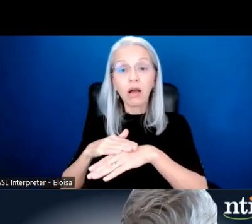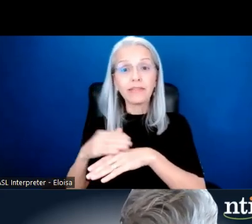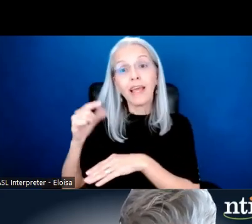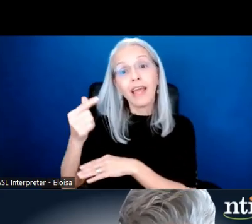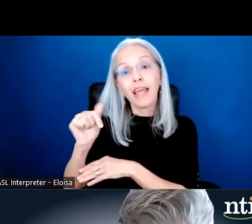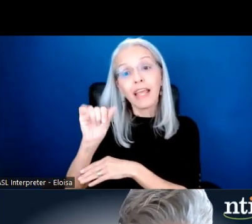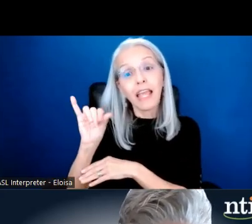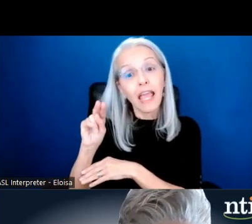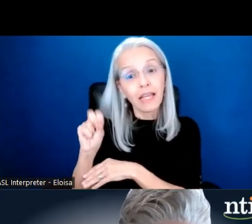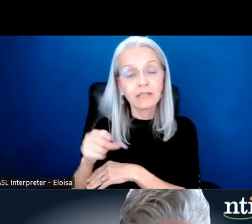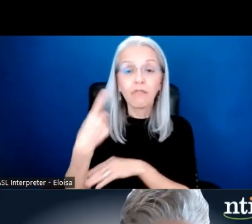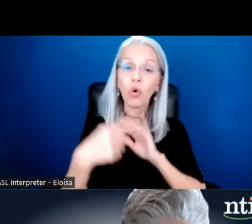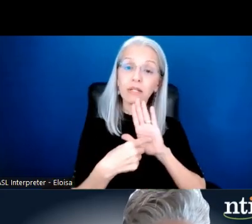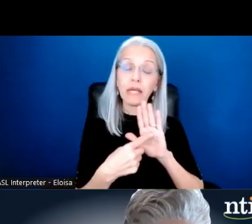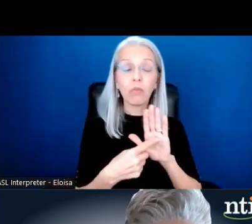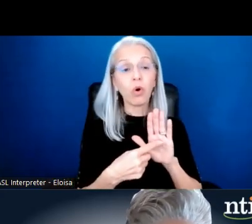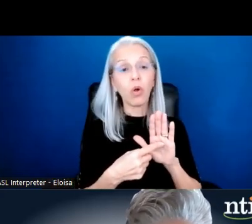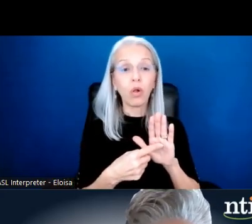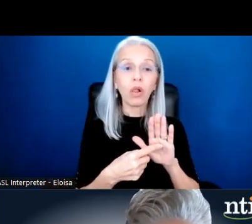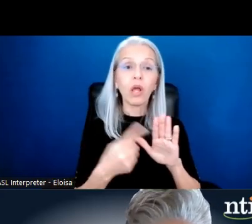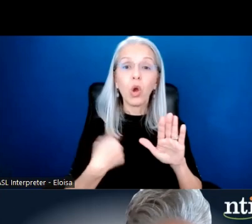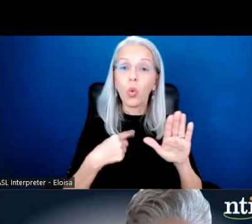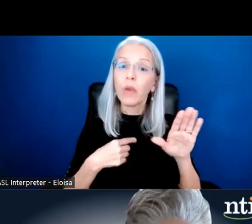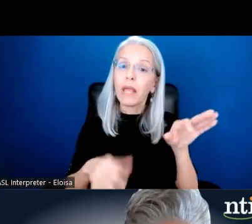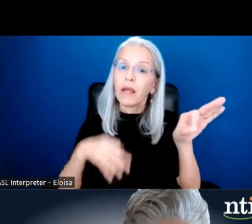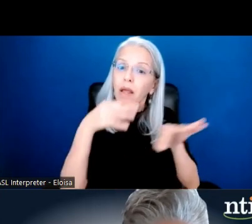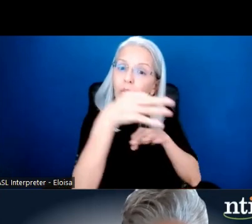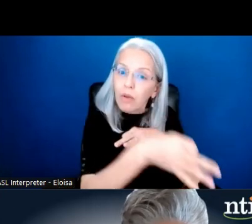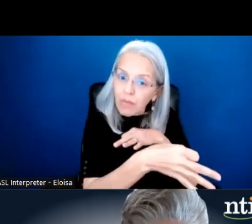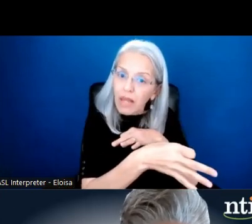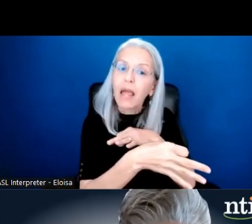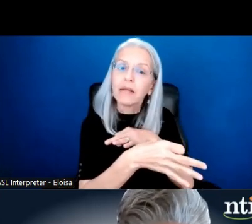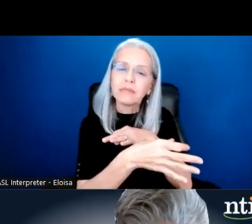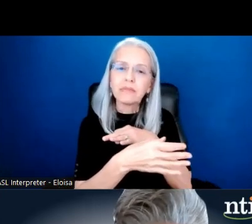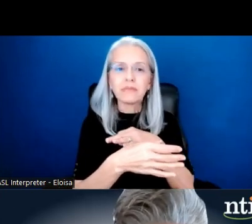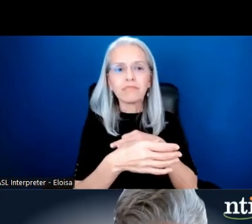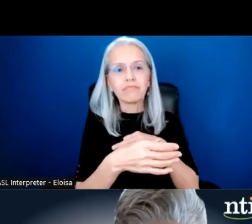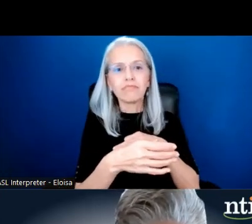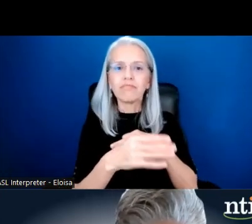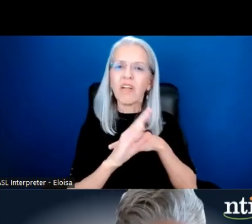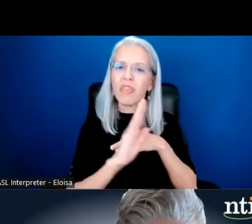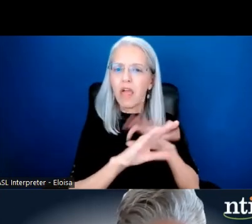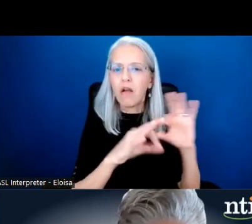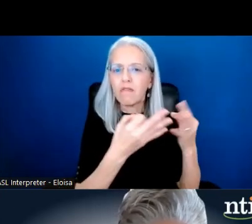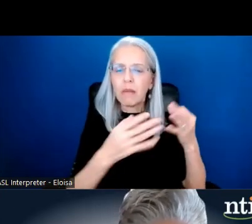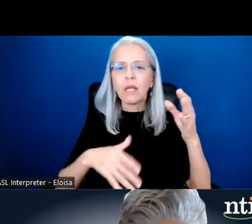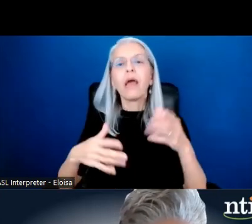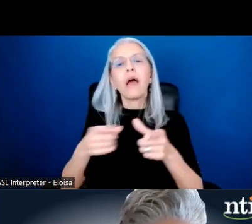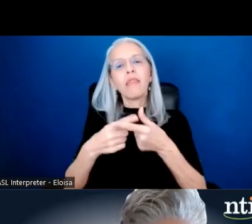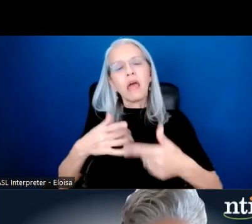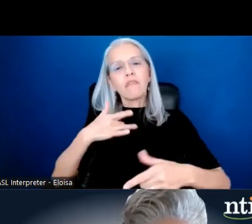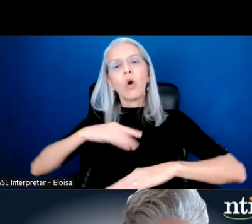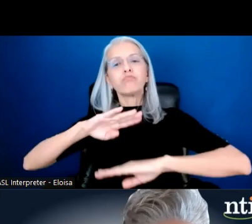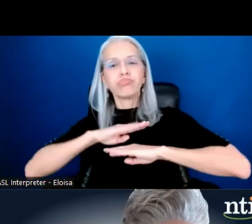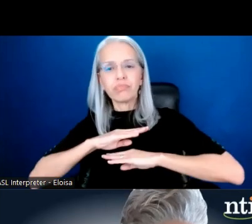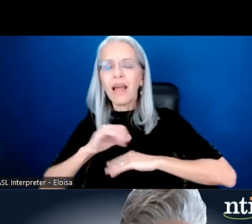for a child or a youth, or we fill the void for infertile couples. We feel good about that without acknowledging those inherent losses